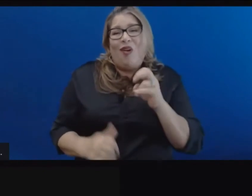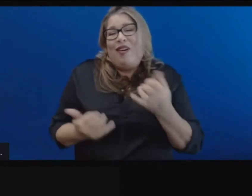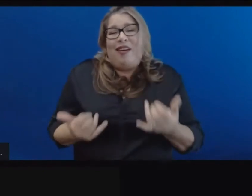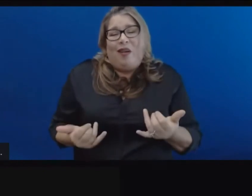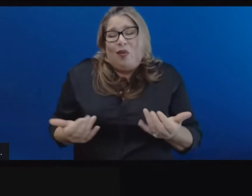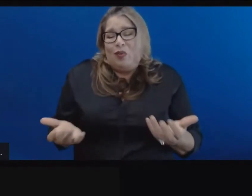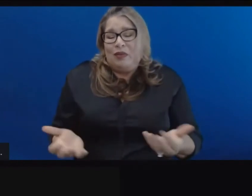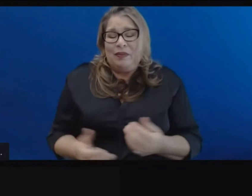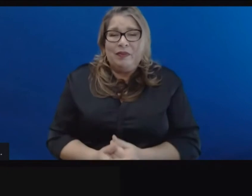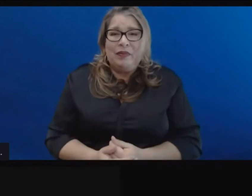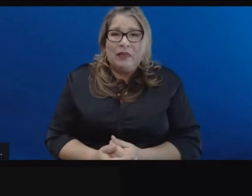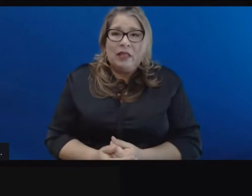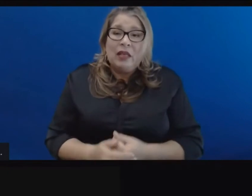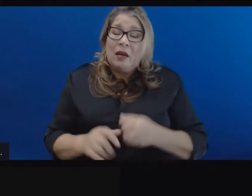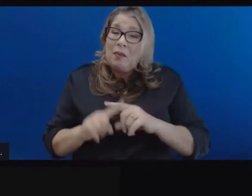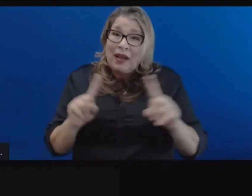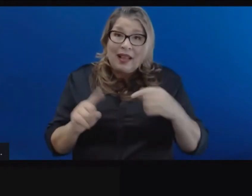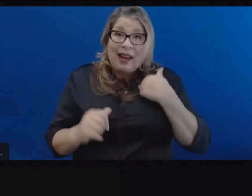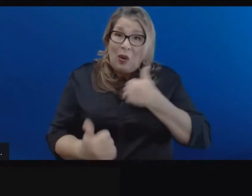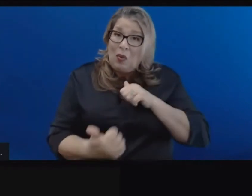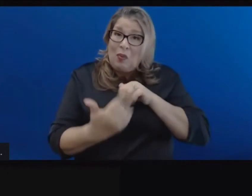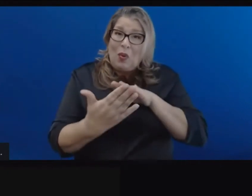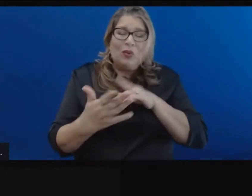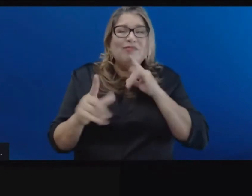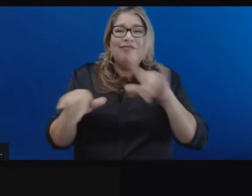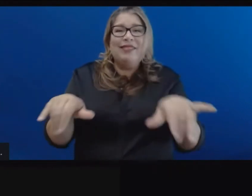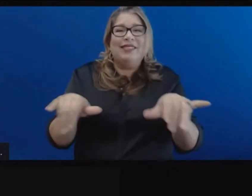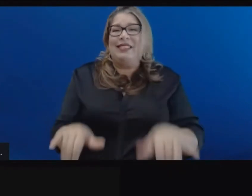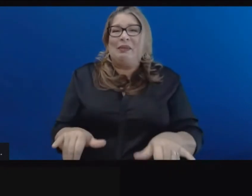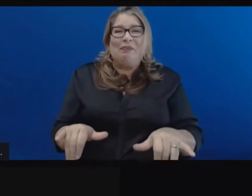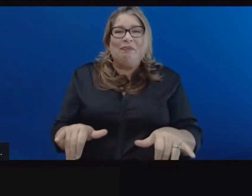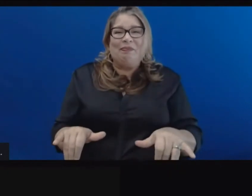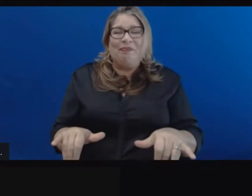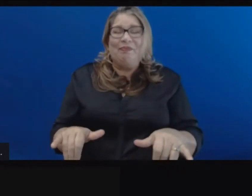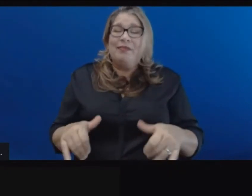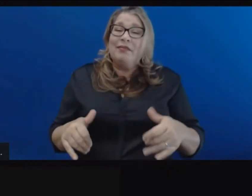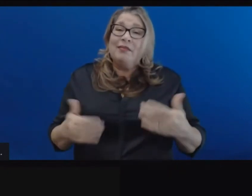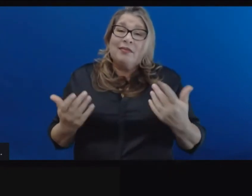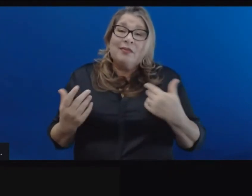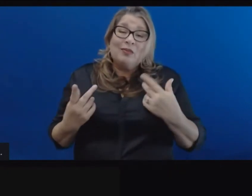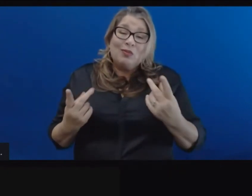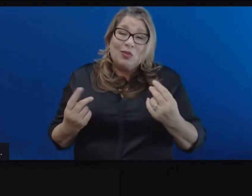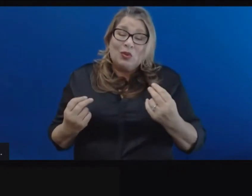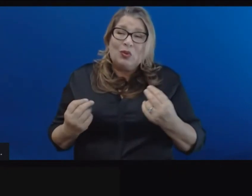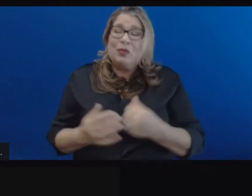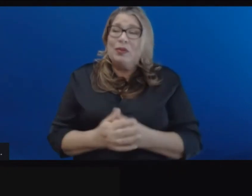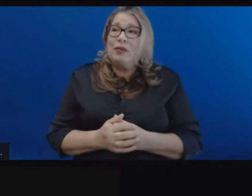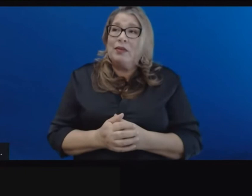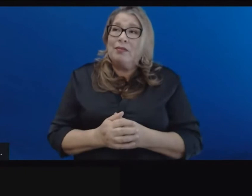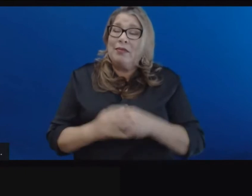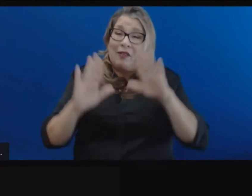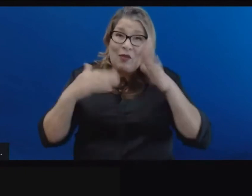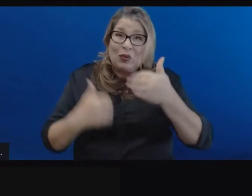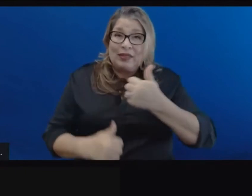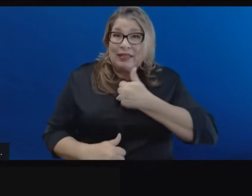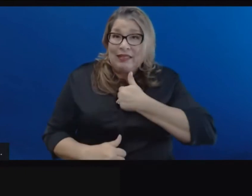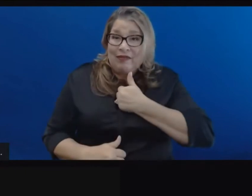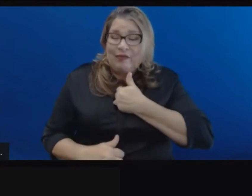same strategies. We need to be focused on our personal behaviors, keeping our mask on, reducing